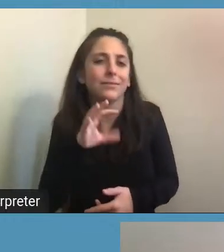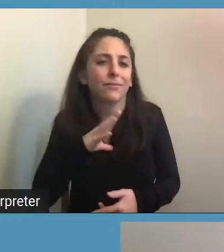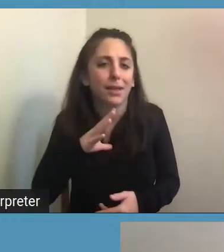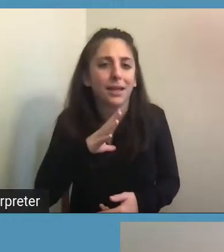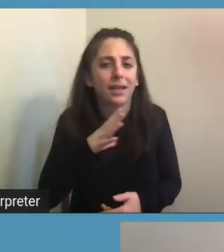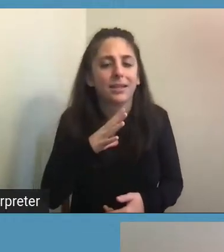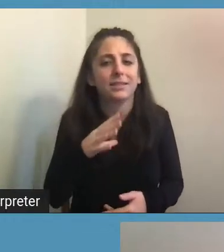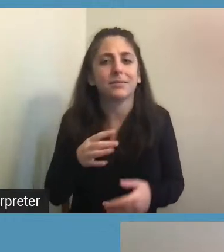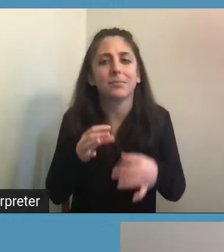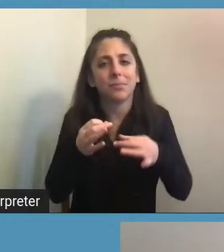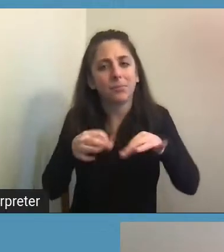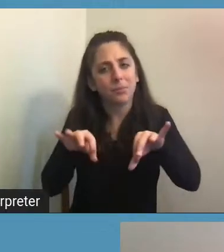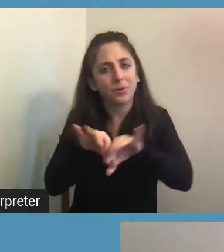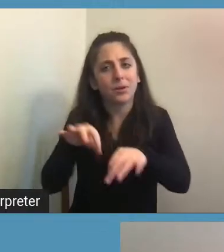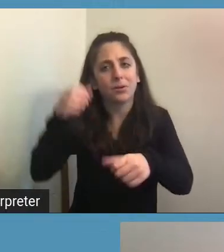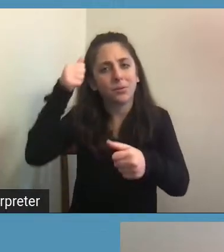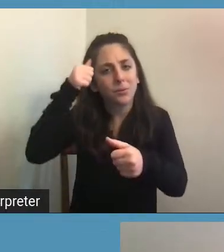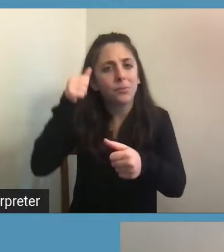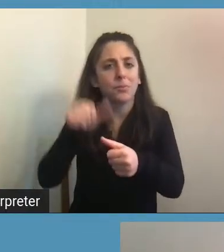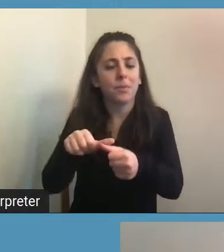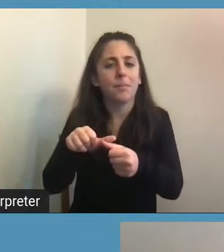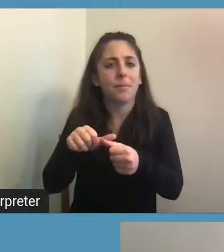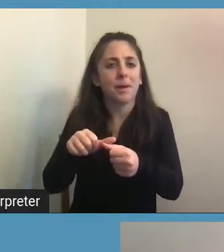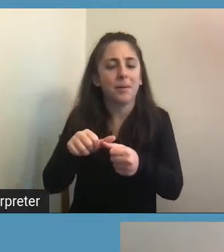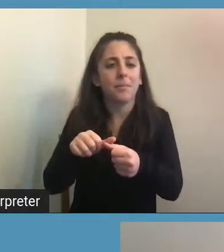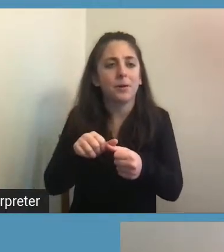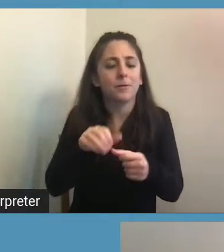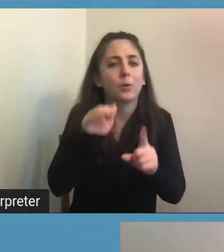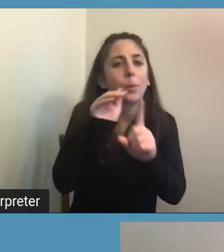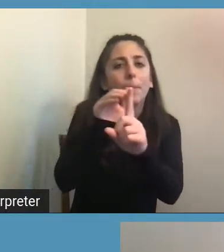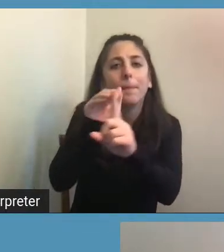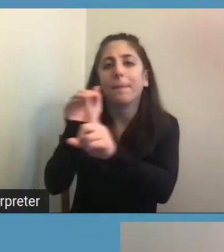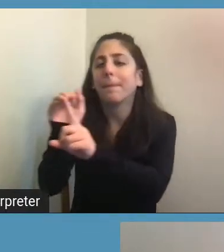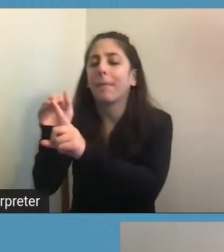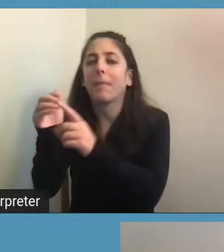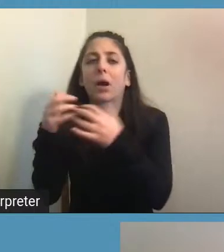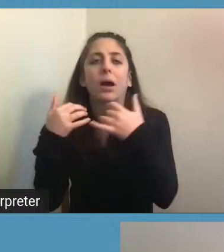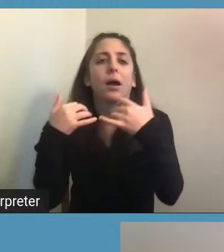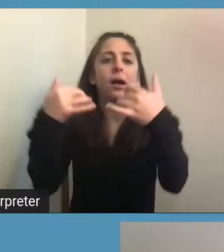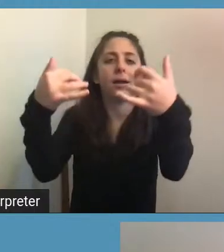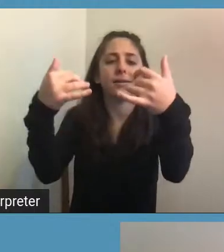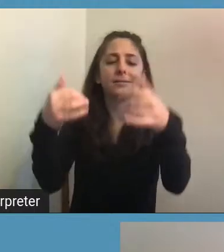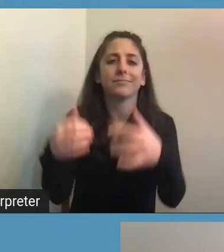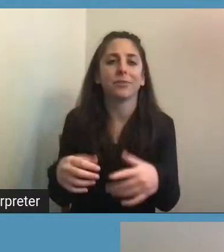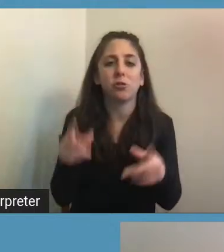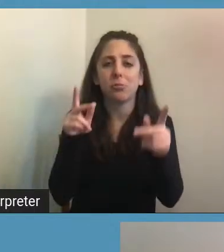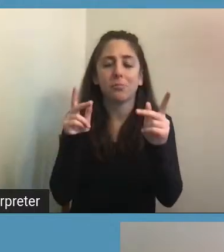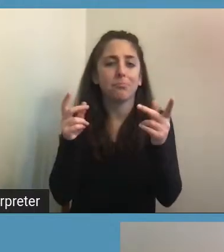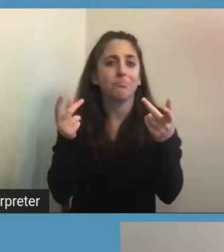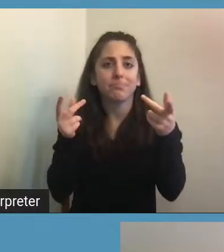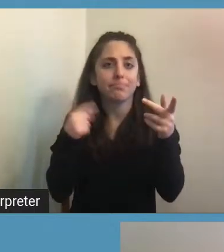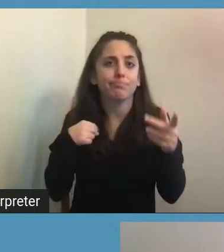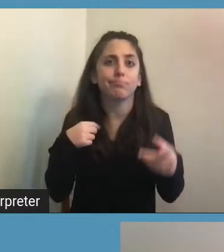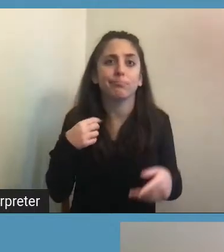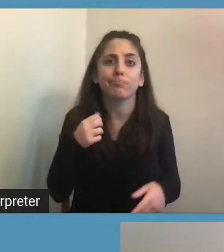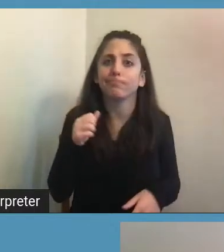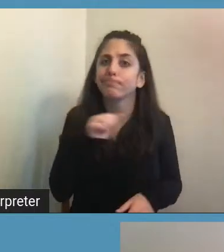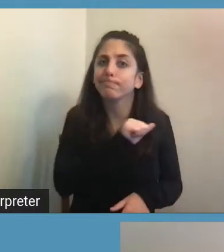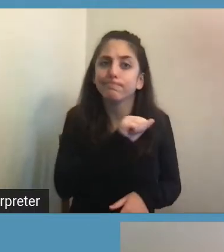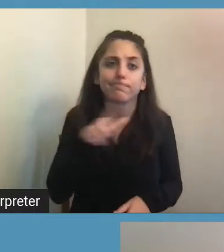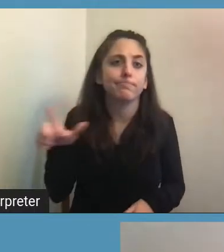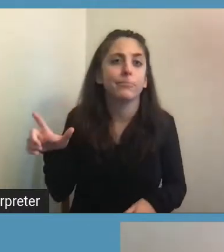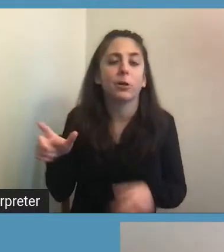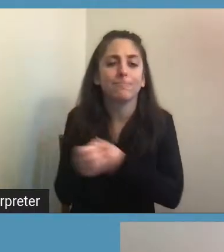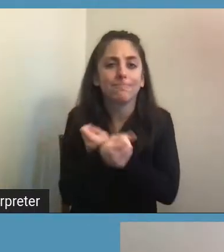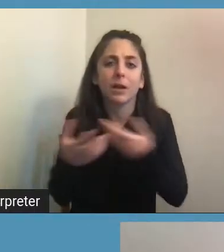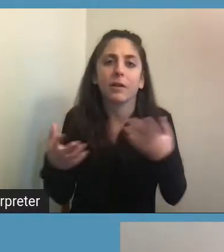it's important to remember, like, to let the audience remember that as well. Like, hey, we're still just people over here. Like, yes, we're a museum, but